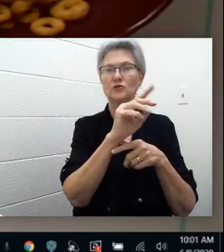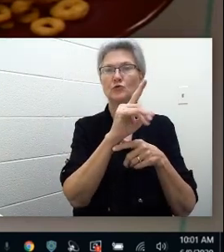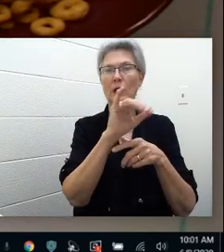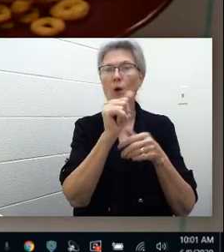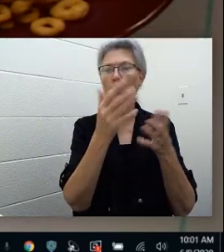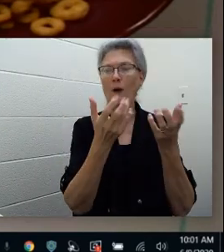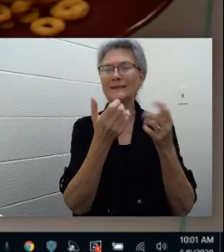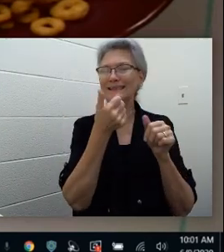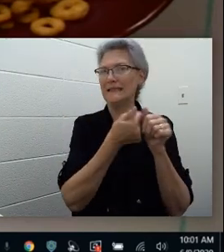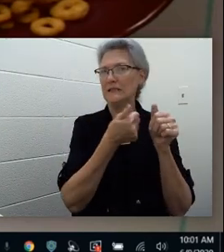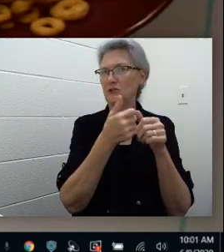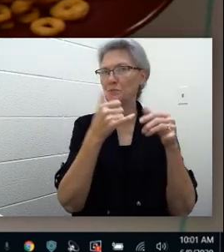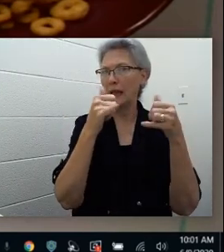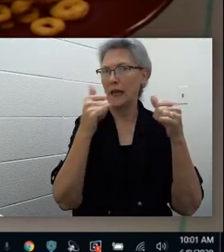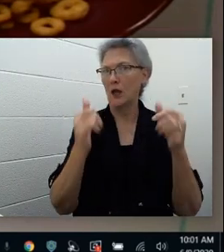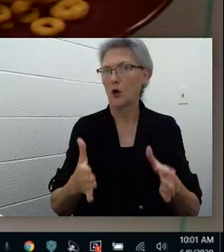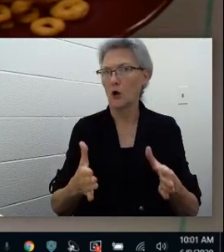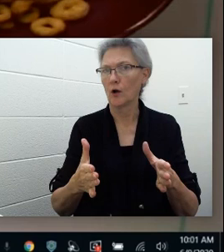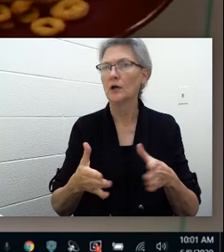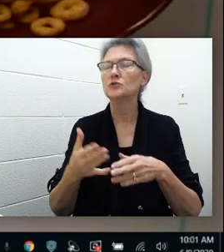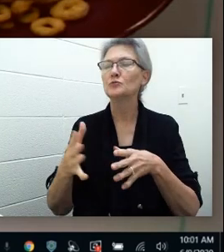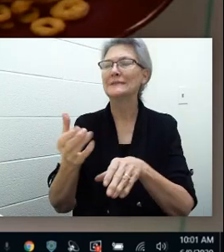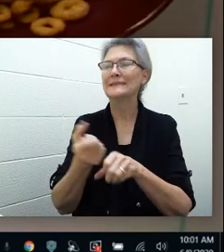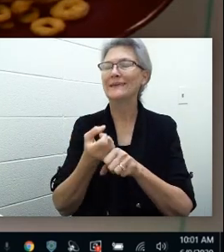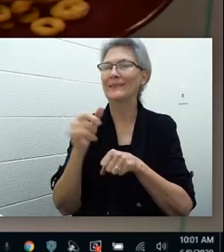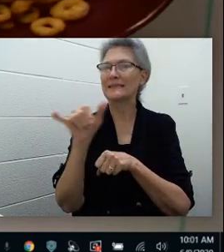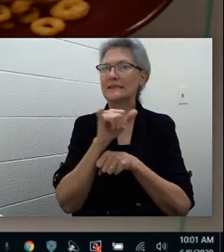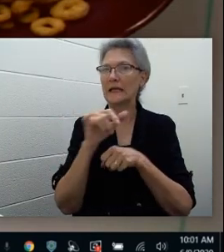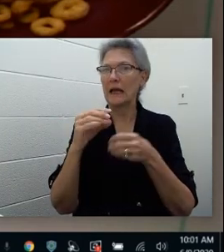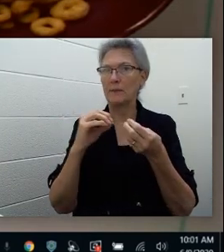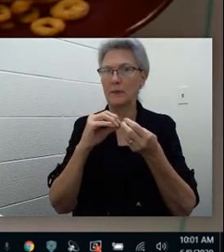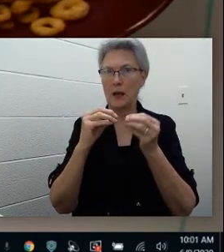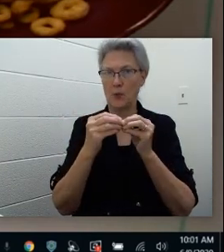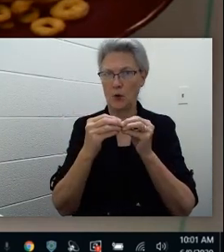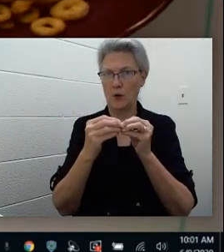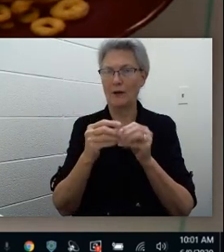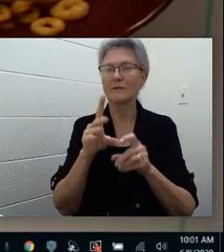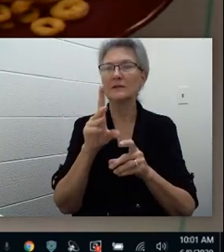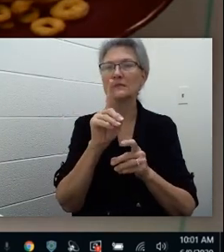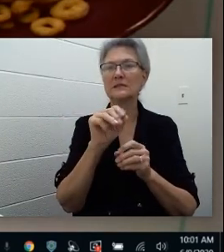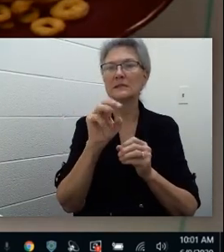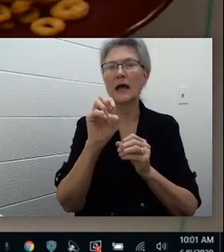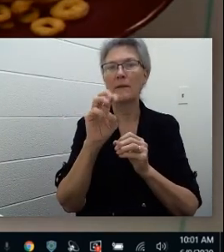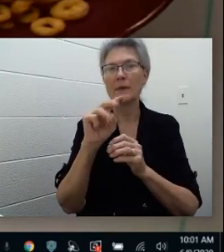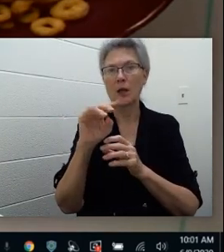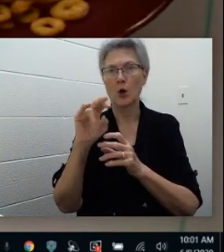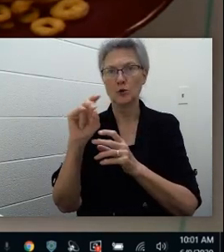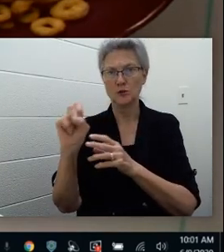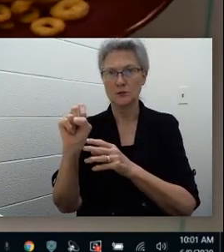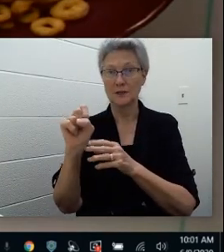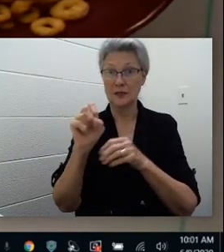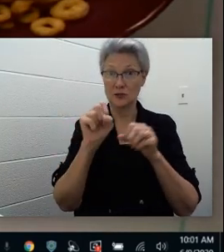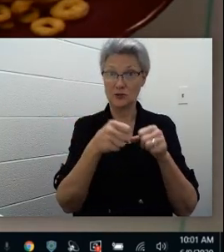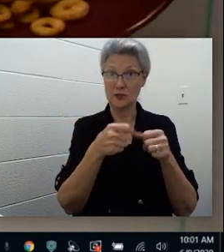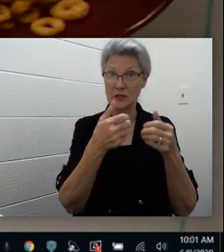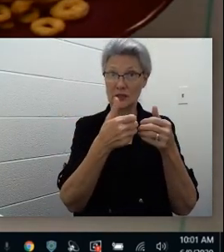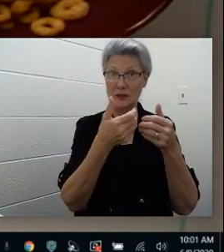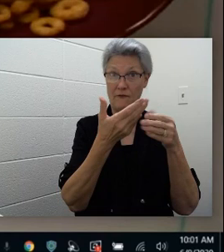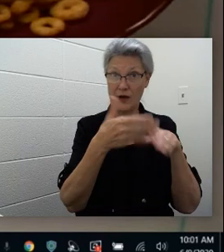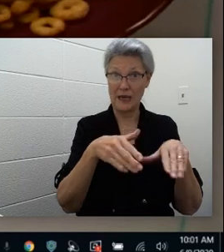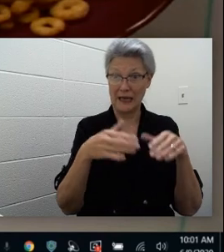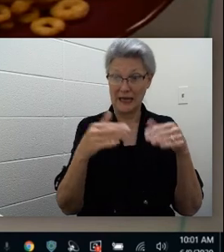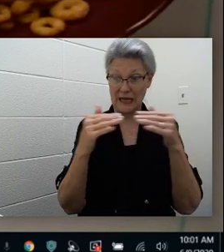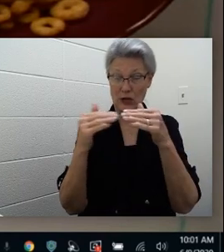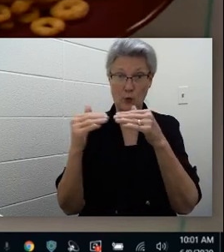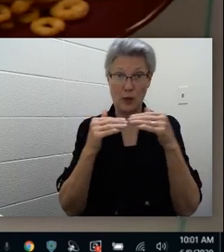receive the same number of dominoes. Can she divide them equally among the three players? Why or why not? So